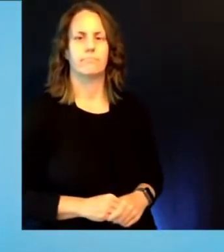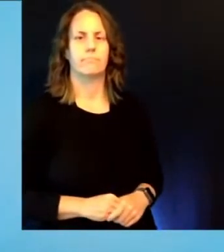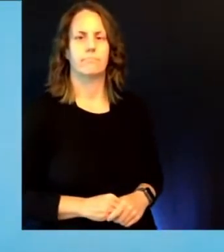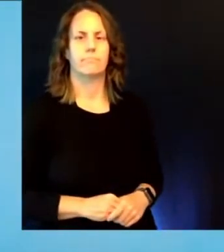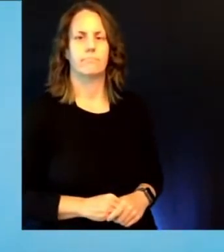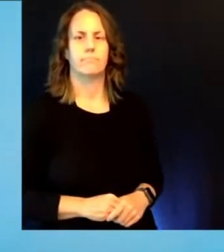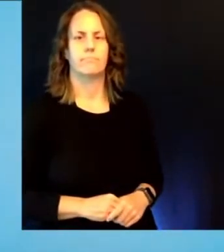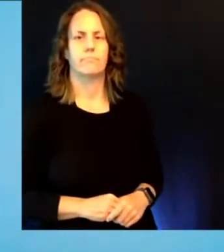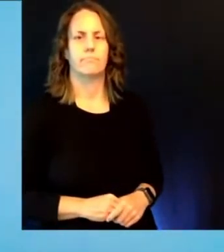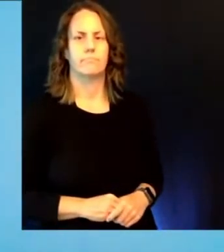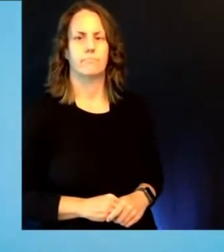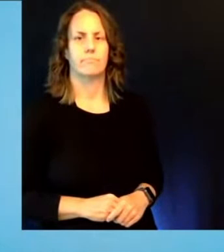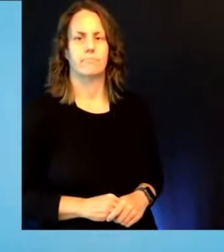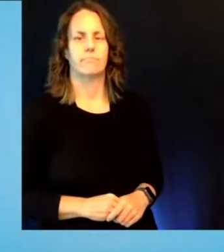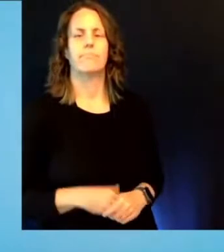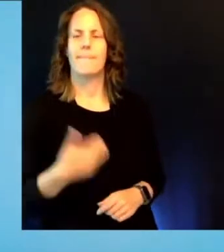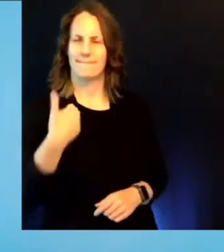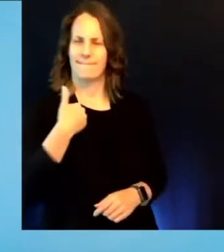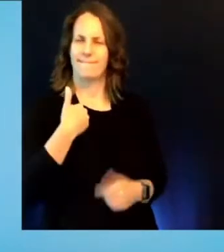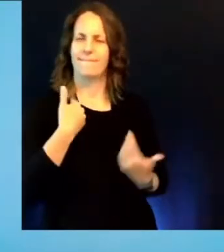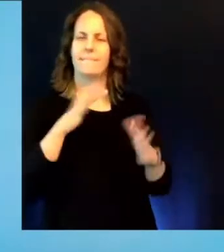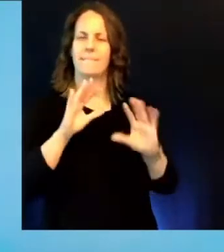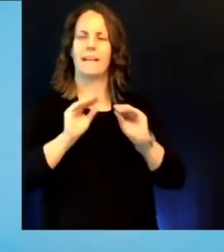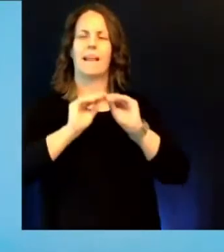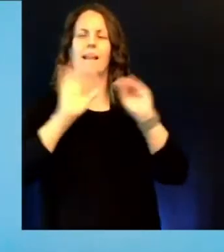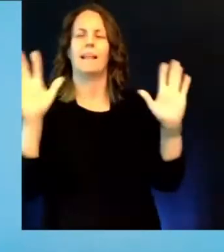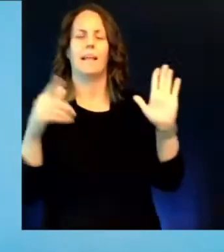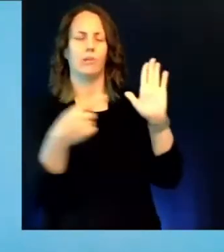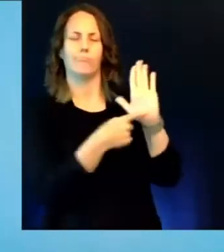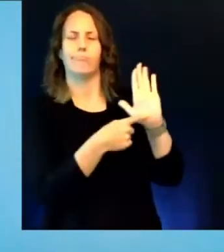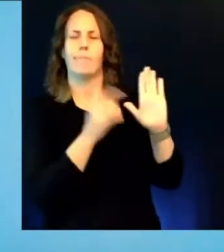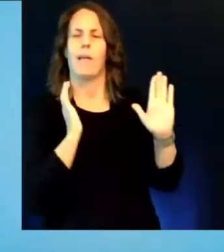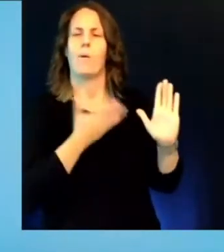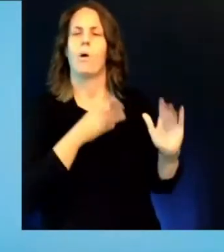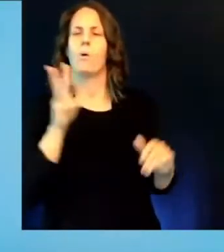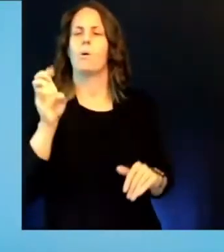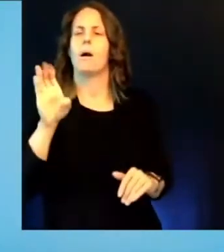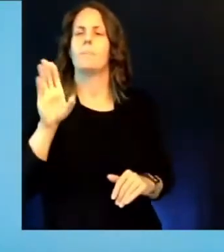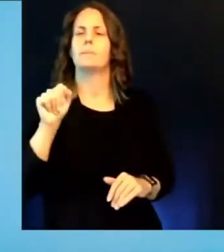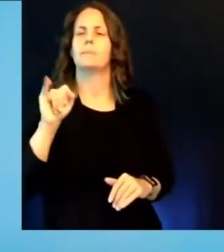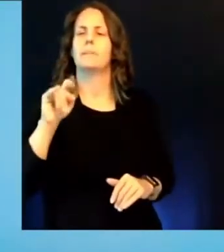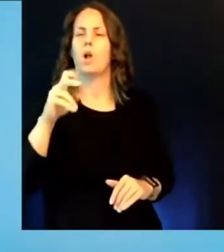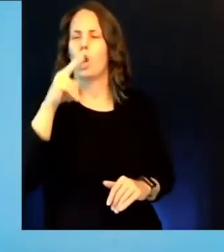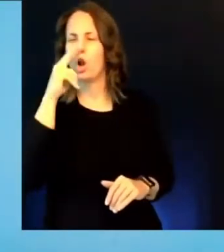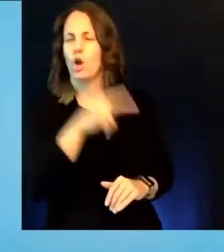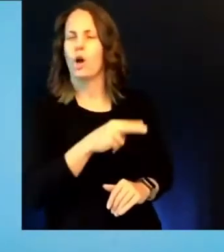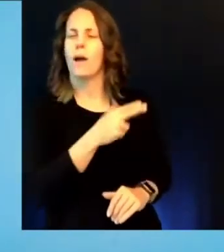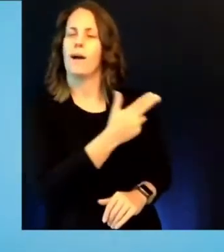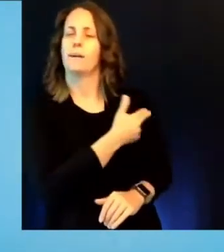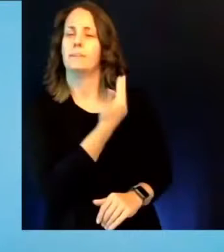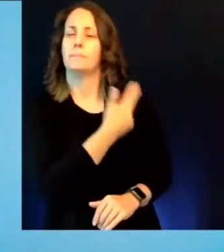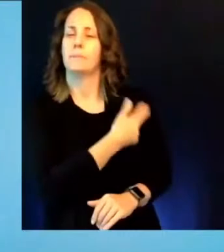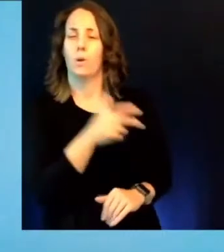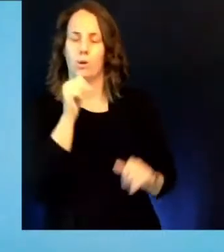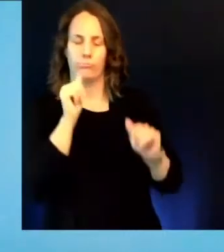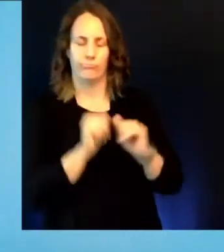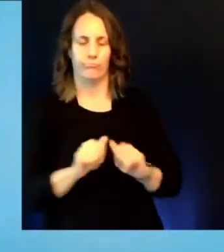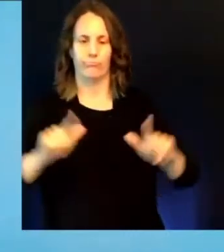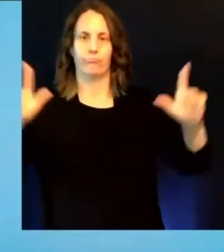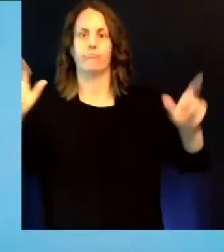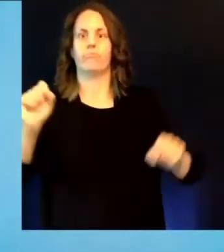see more information about bed use in the state. So that's the place to go for that data. This is actually looking